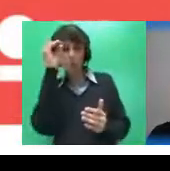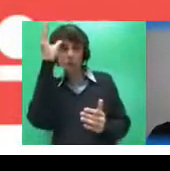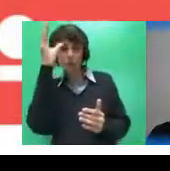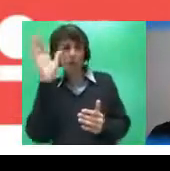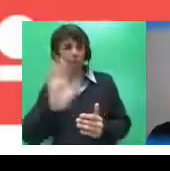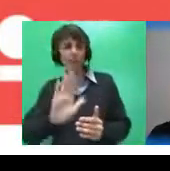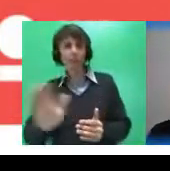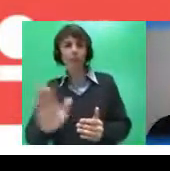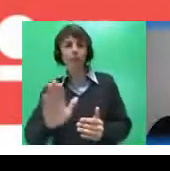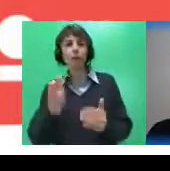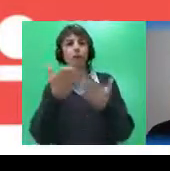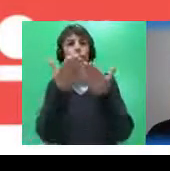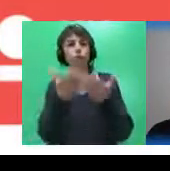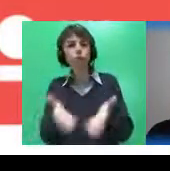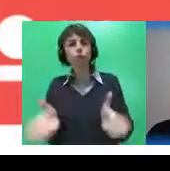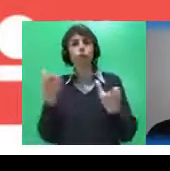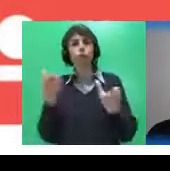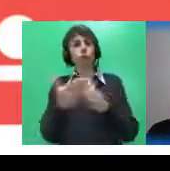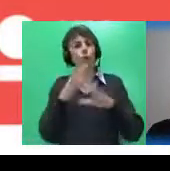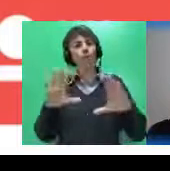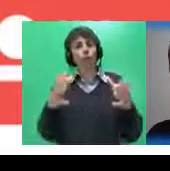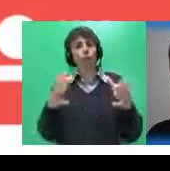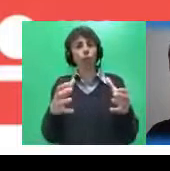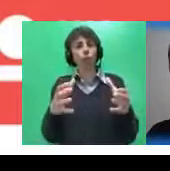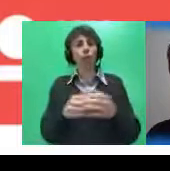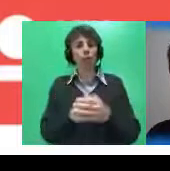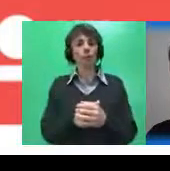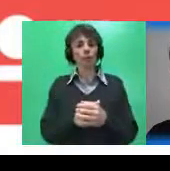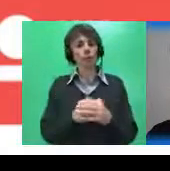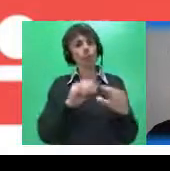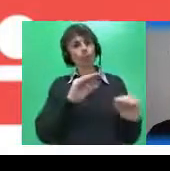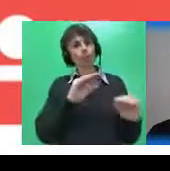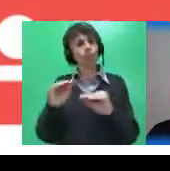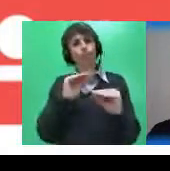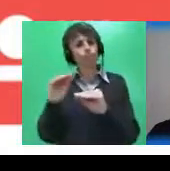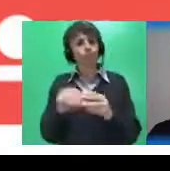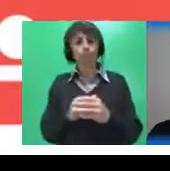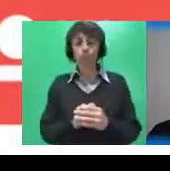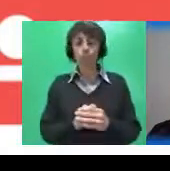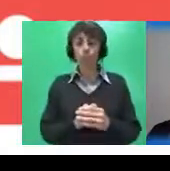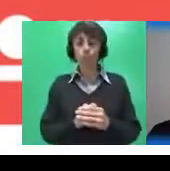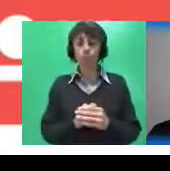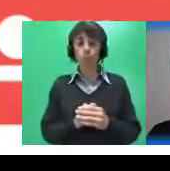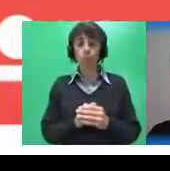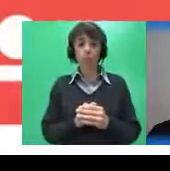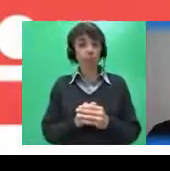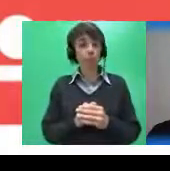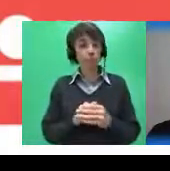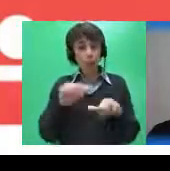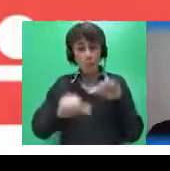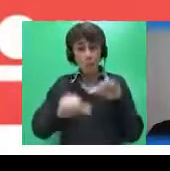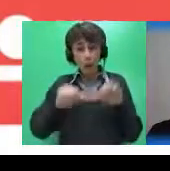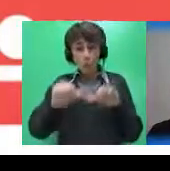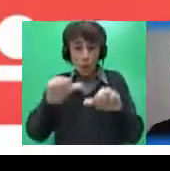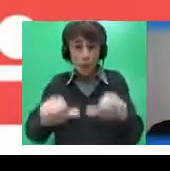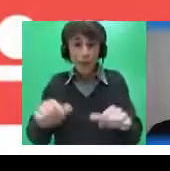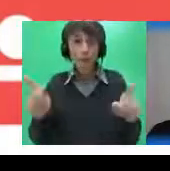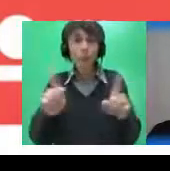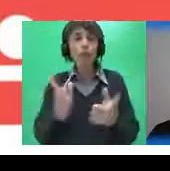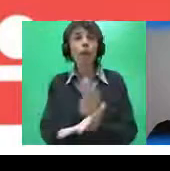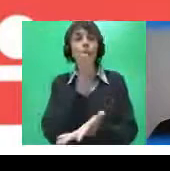broader workforce. But it could be open to anyone. And this pathway is going to be based on really positive behaviours, being person-centred. It's going to